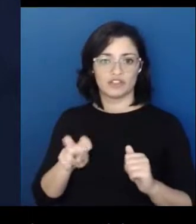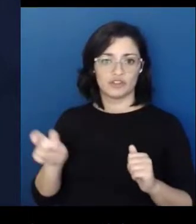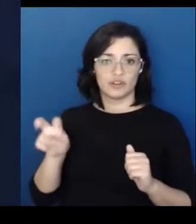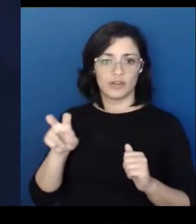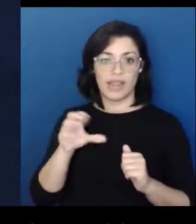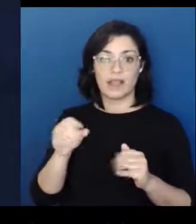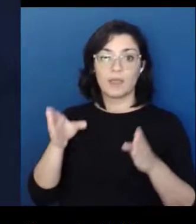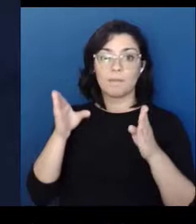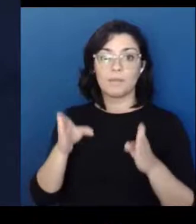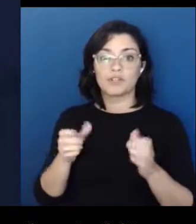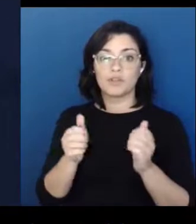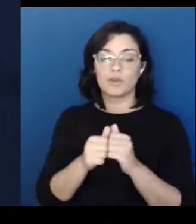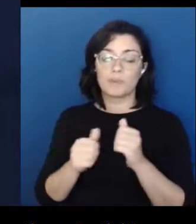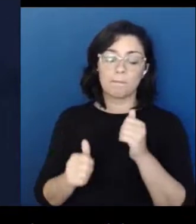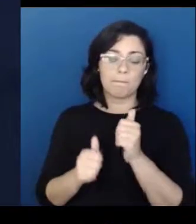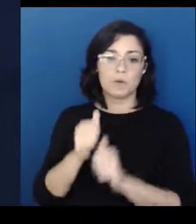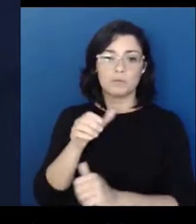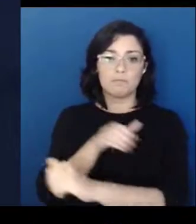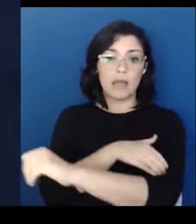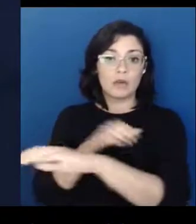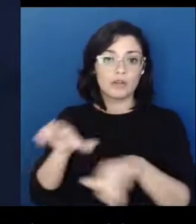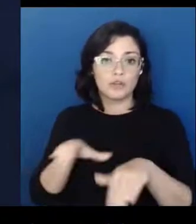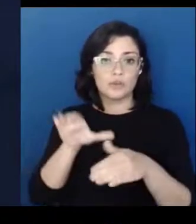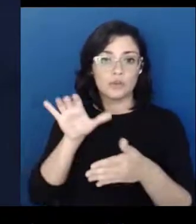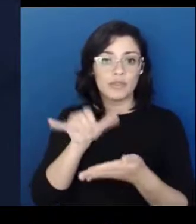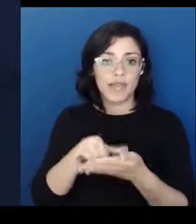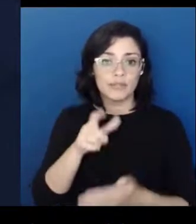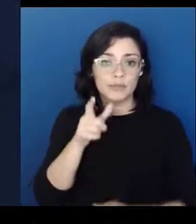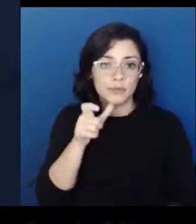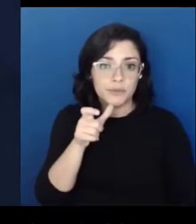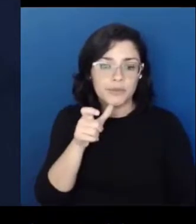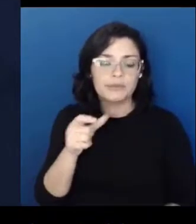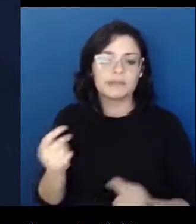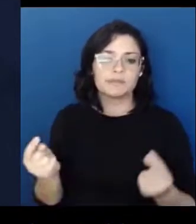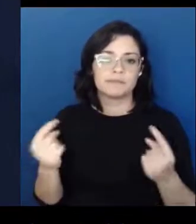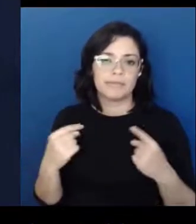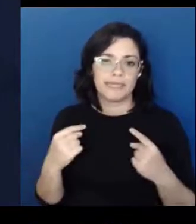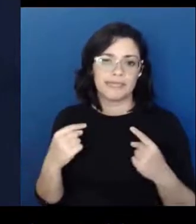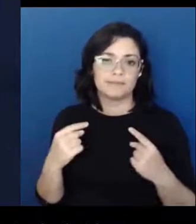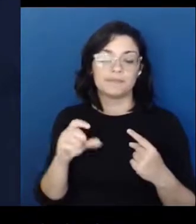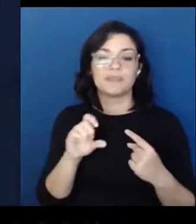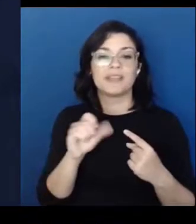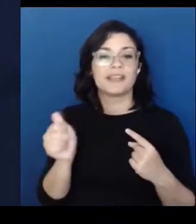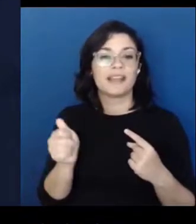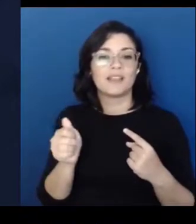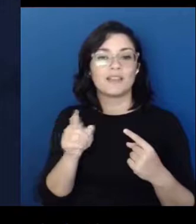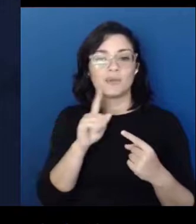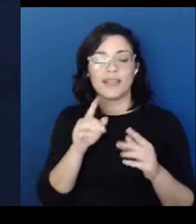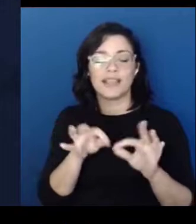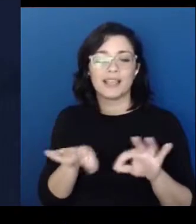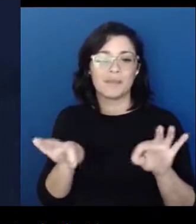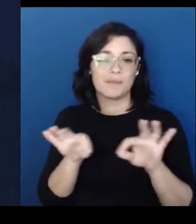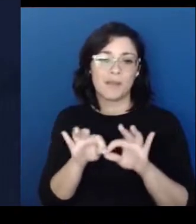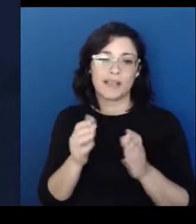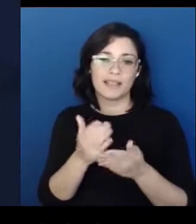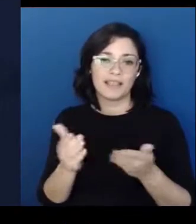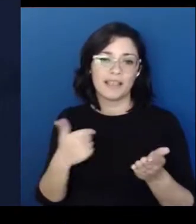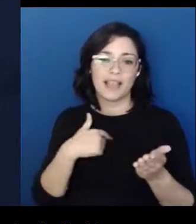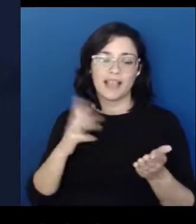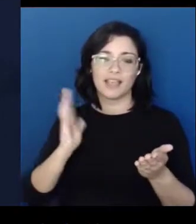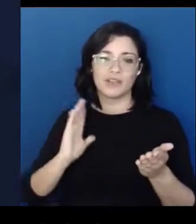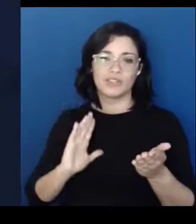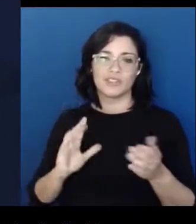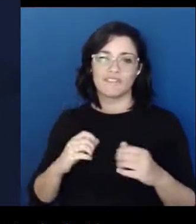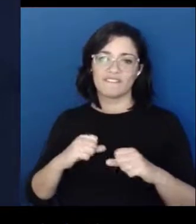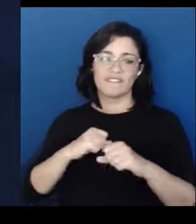me. And another key important thing, I used to fight against my hearing aid, even though I needed